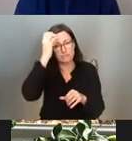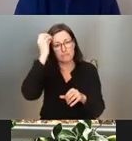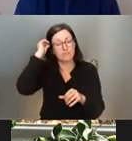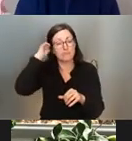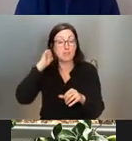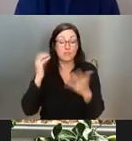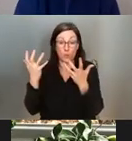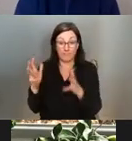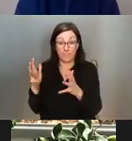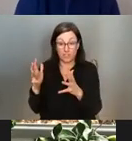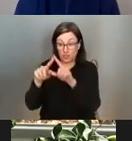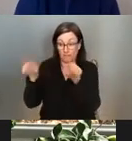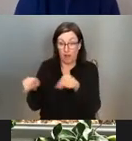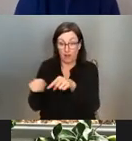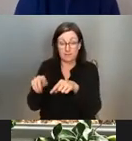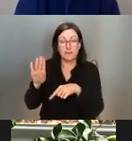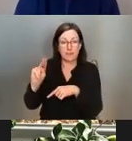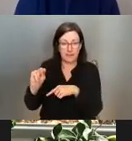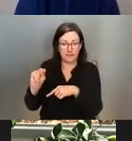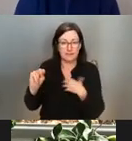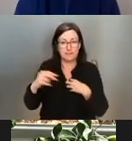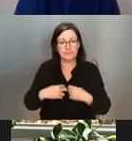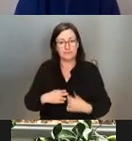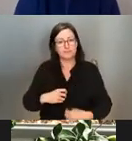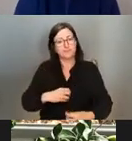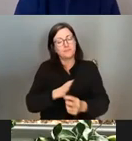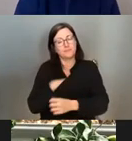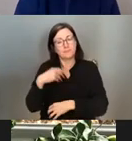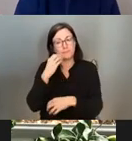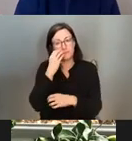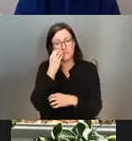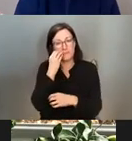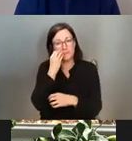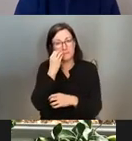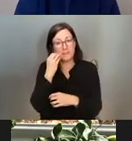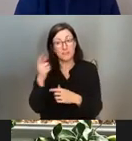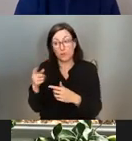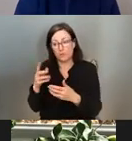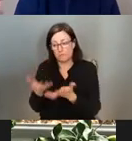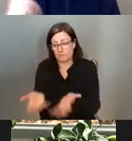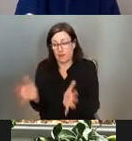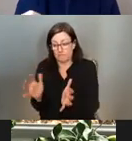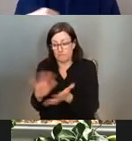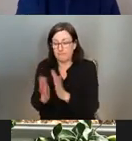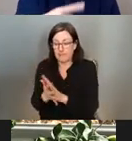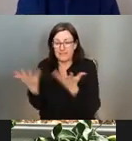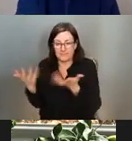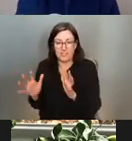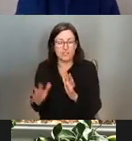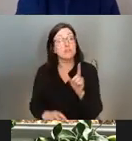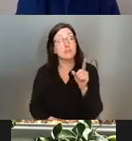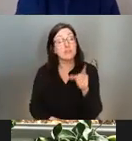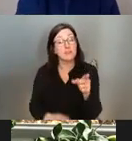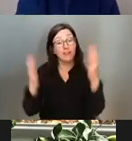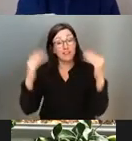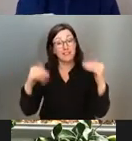finished box is the bin, the wicker basket, indicating it that it's finished. The next slide here